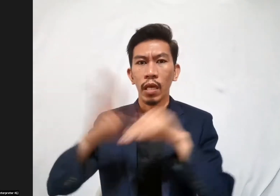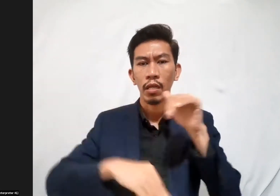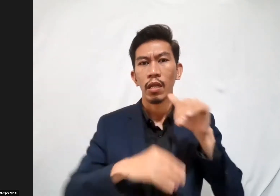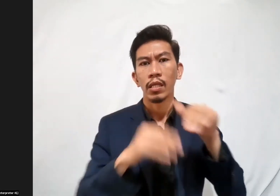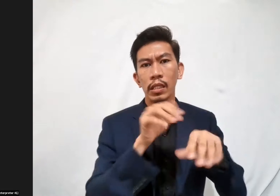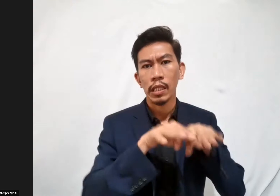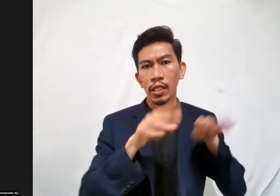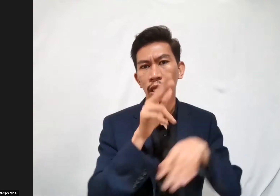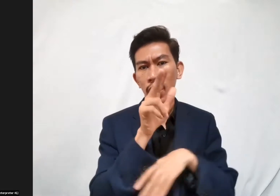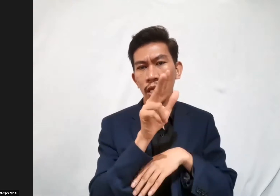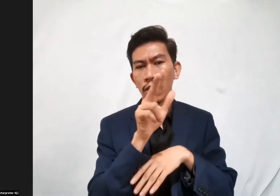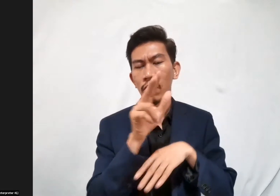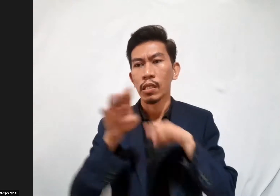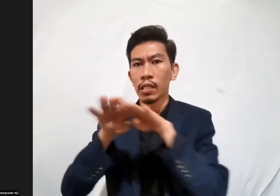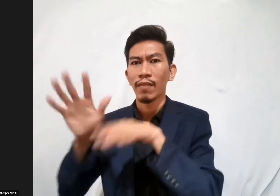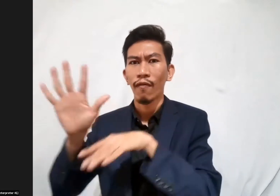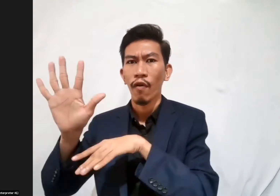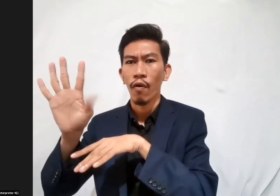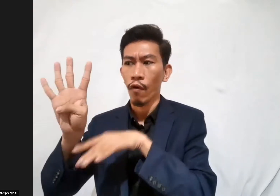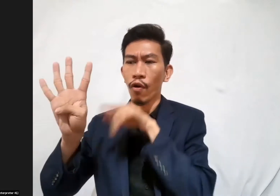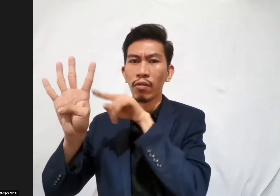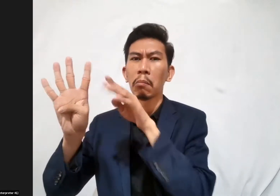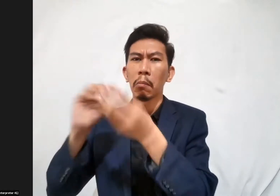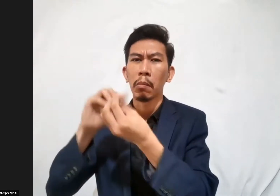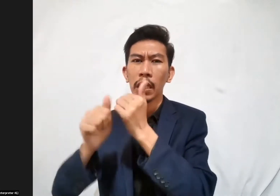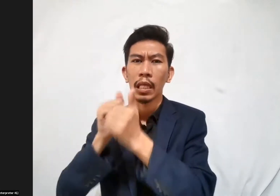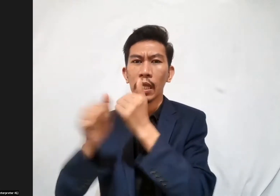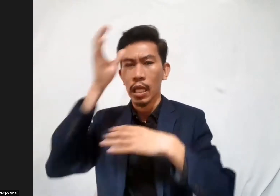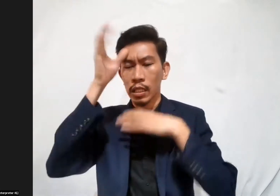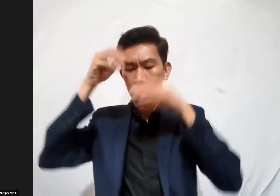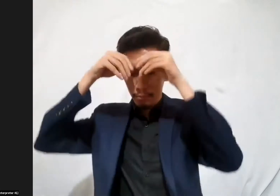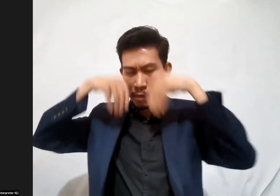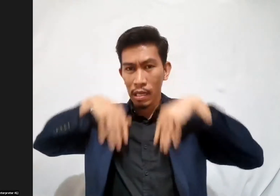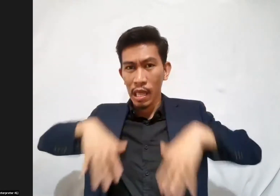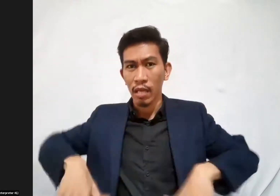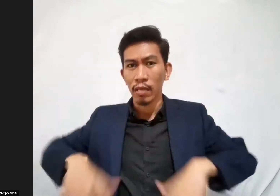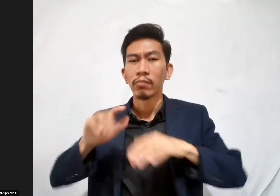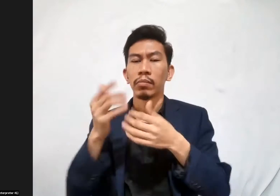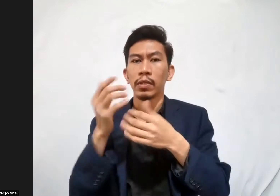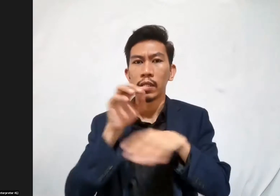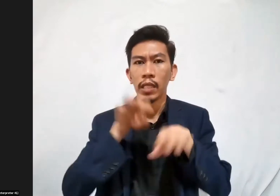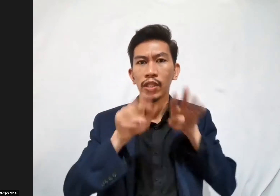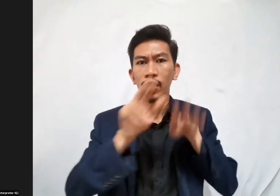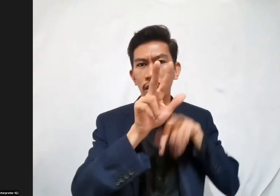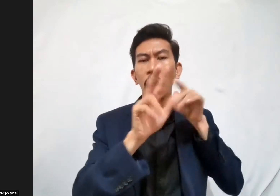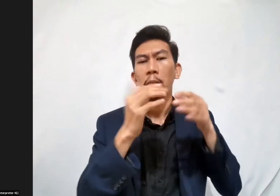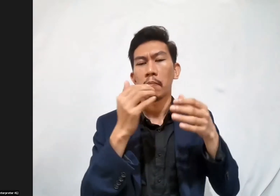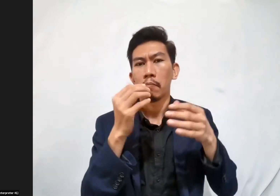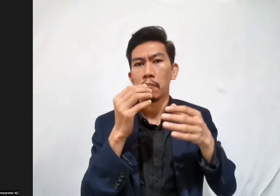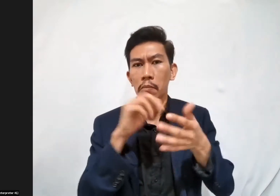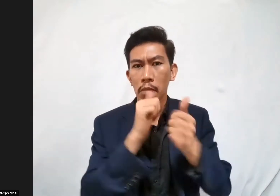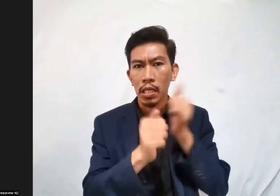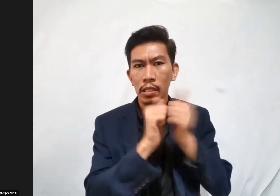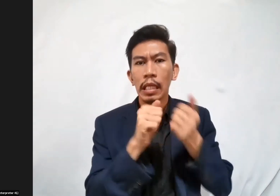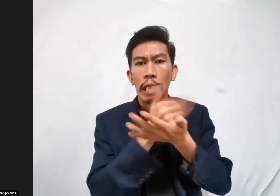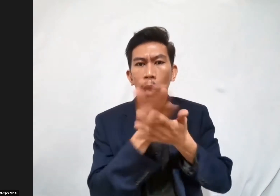the cancer spread all over the body. In stage 3, it's controlled only on that certain region. So that definitive treatment,